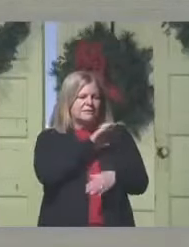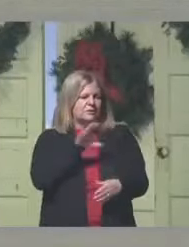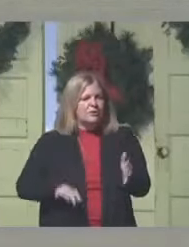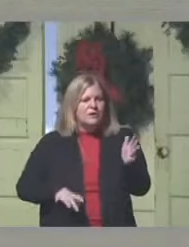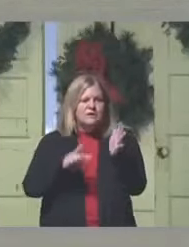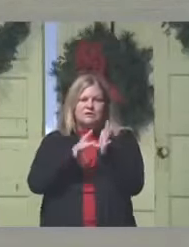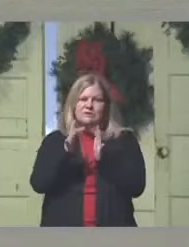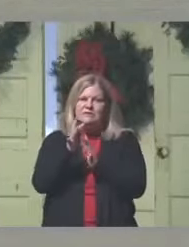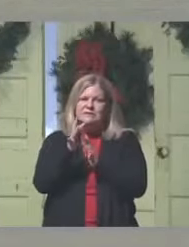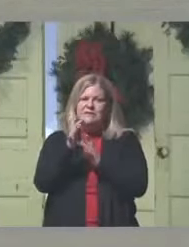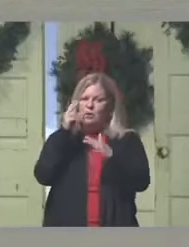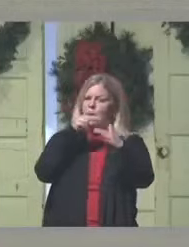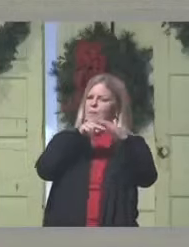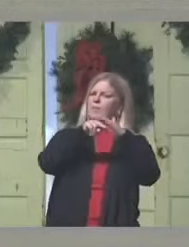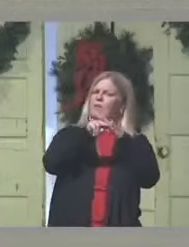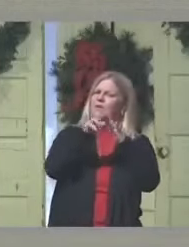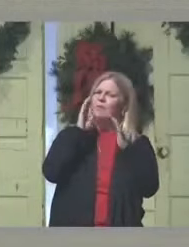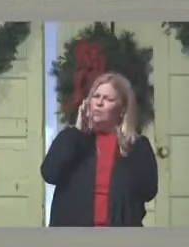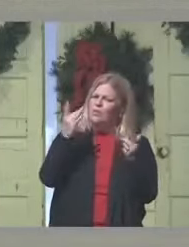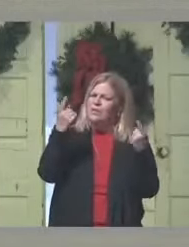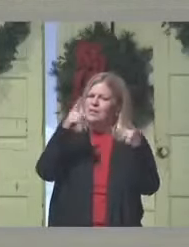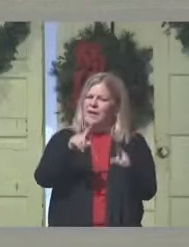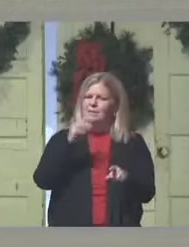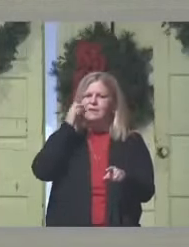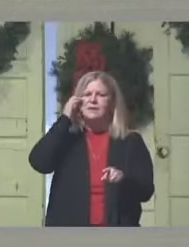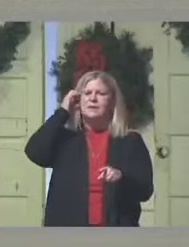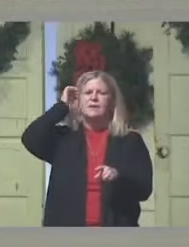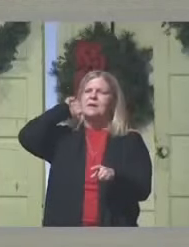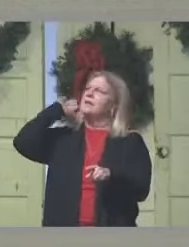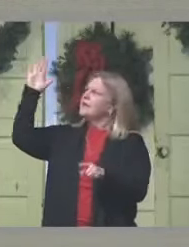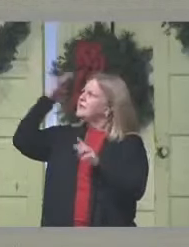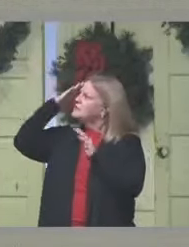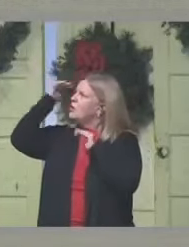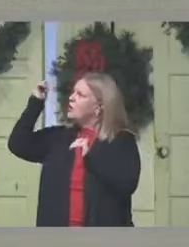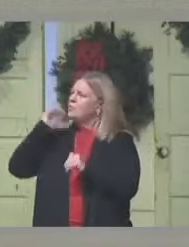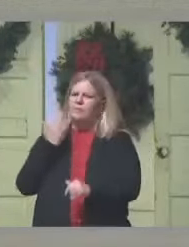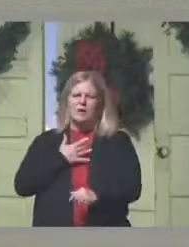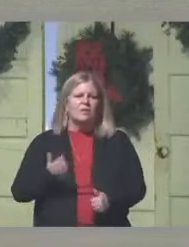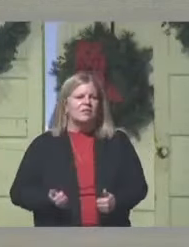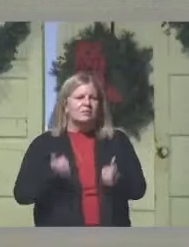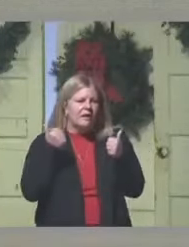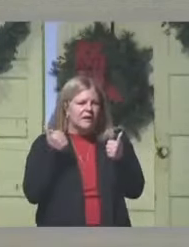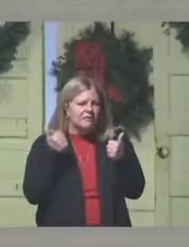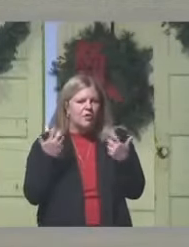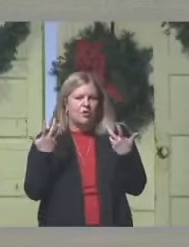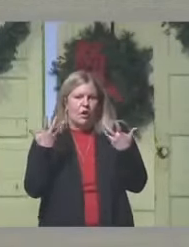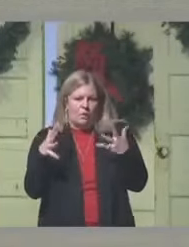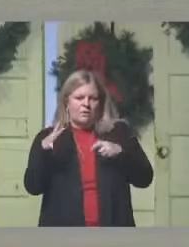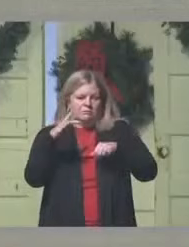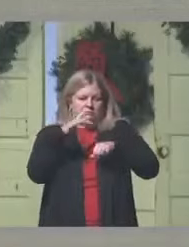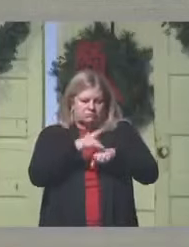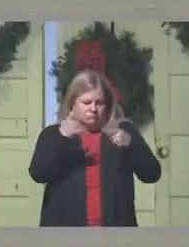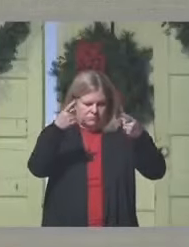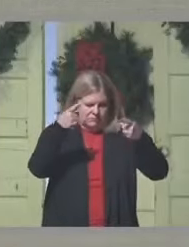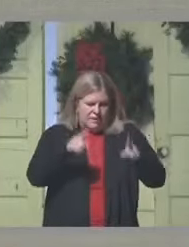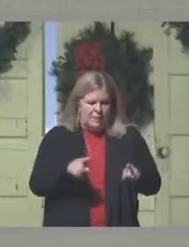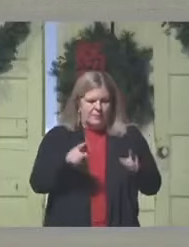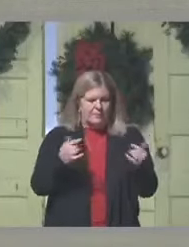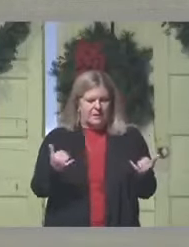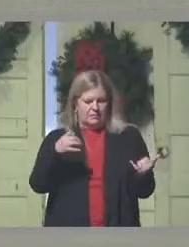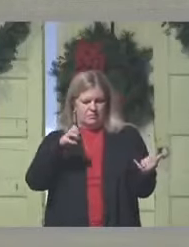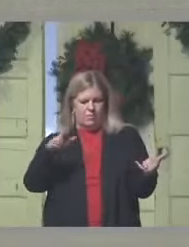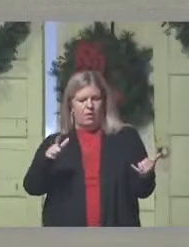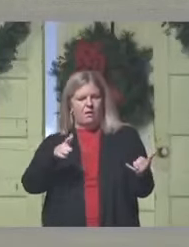Jesus was prophesied to come. God's hope for our lives in Christ Jesus has come. And now Paul